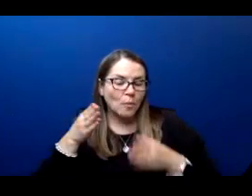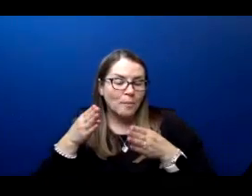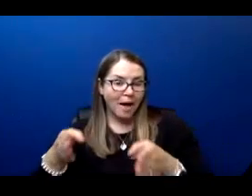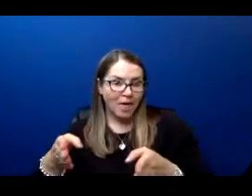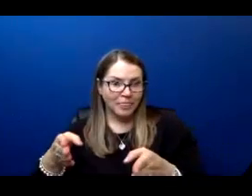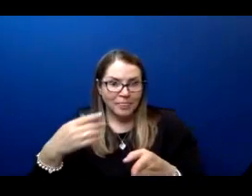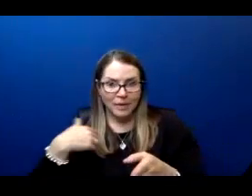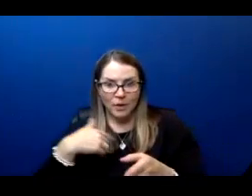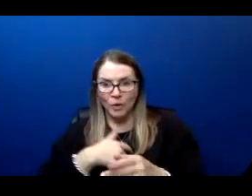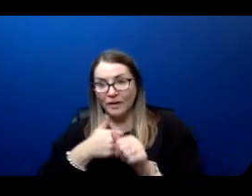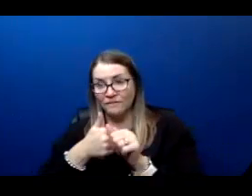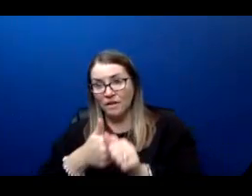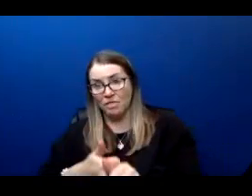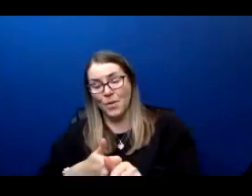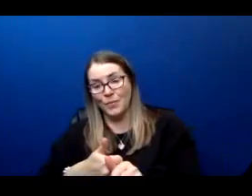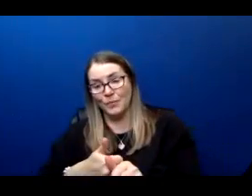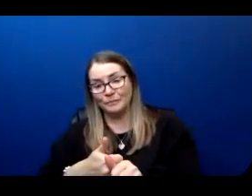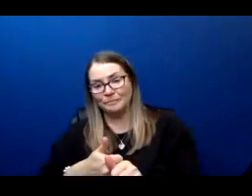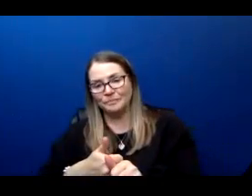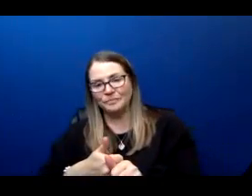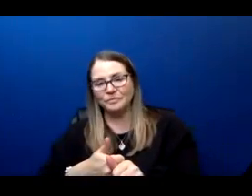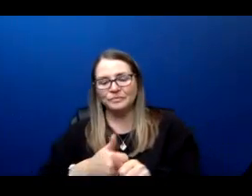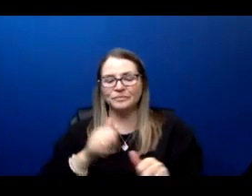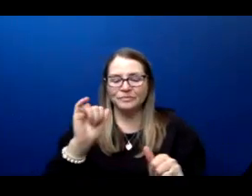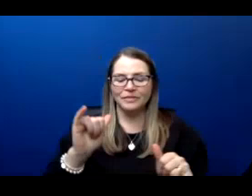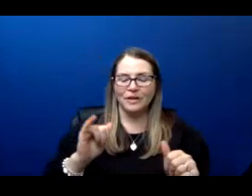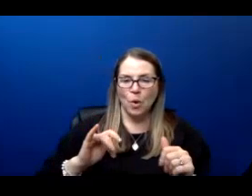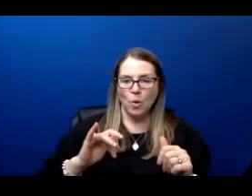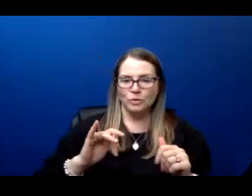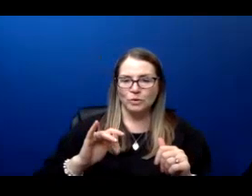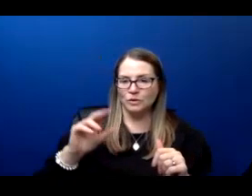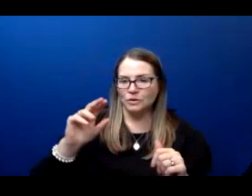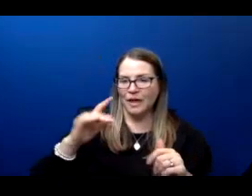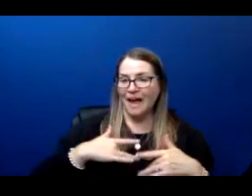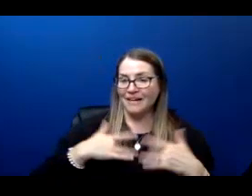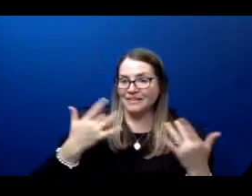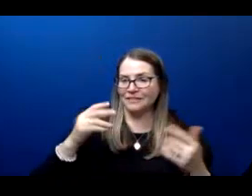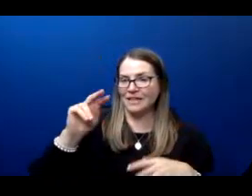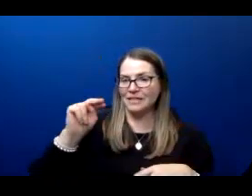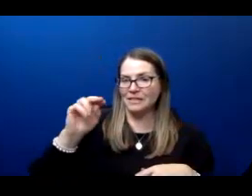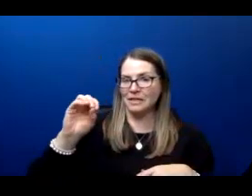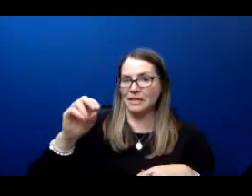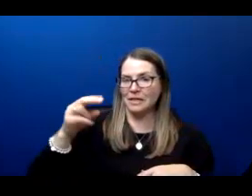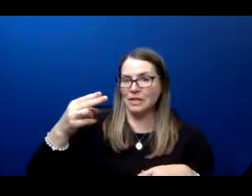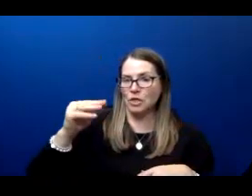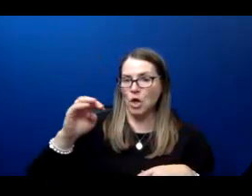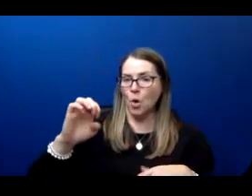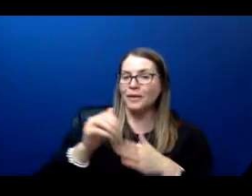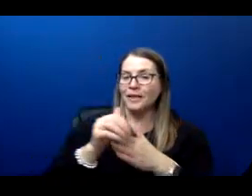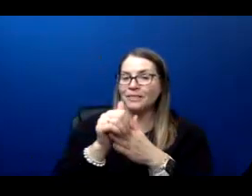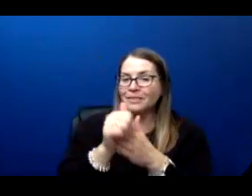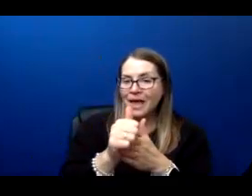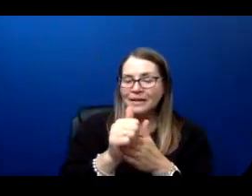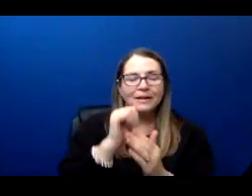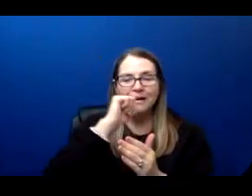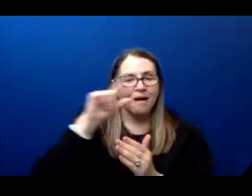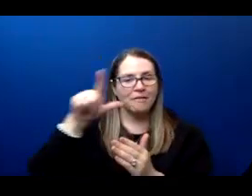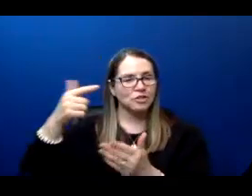followed. Those are activities that NOMHE led, not just where we're partnering with and amplifying the work of others,